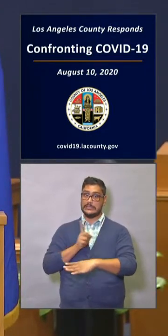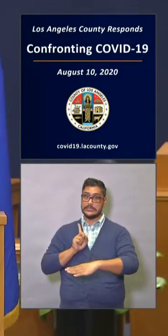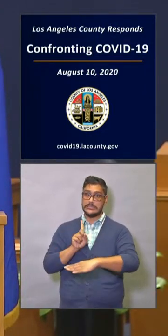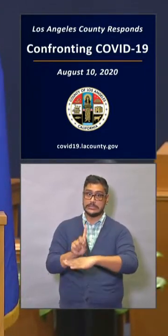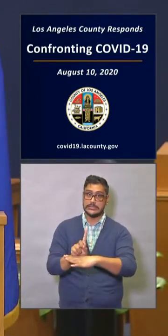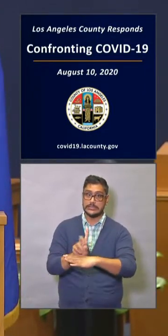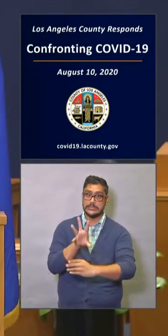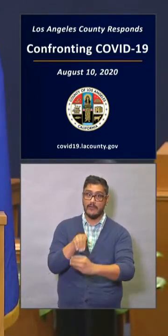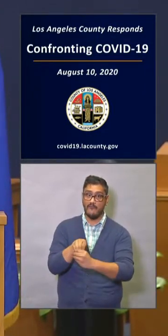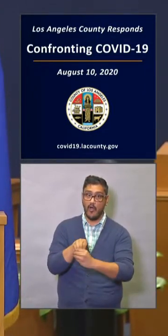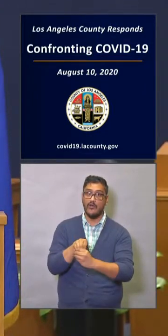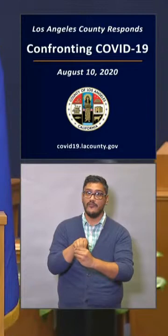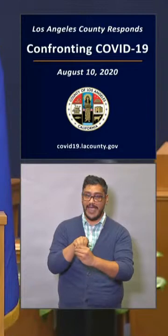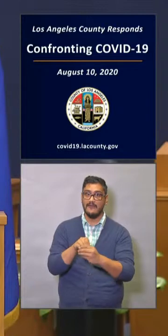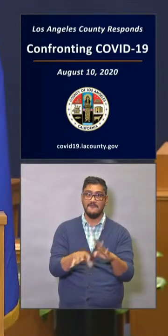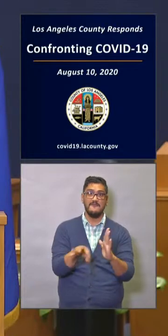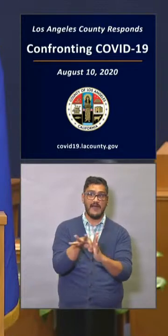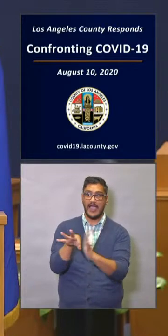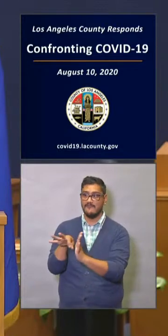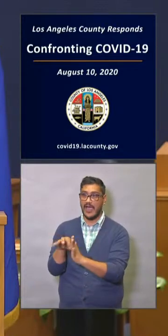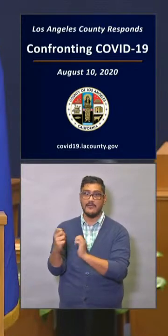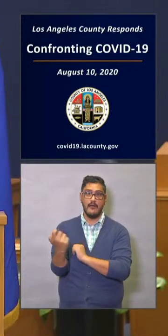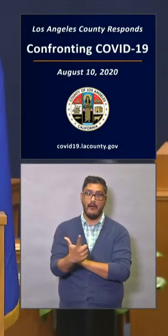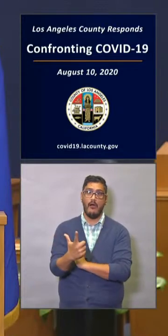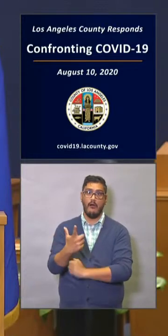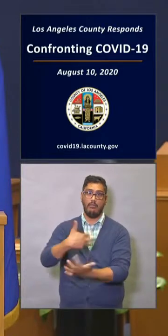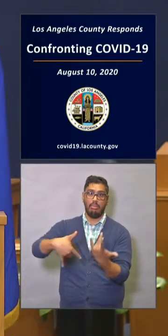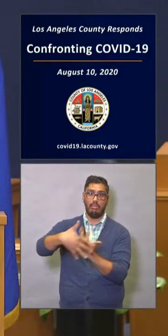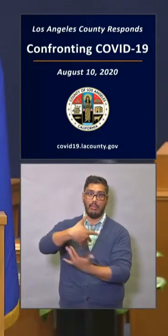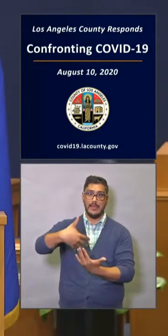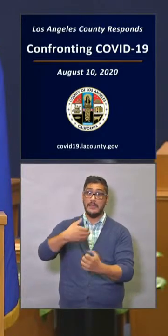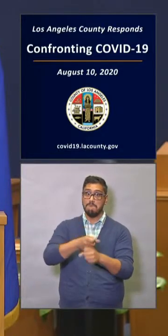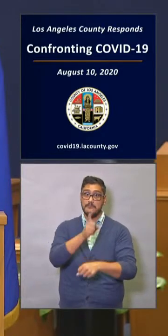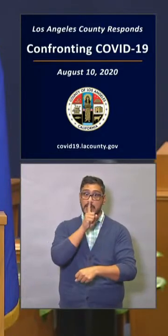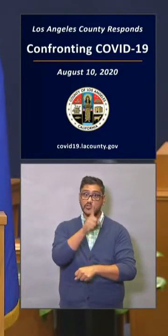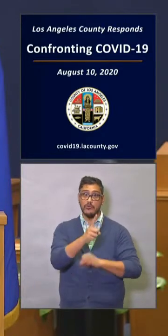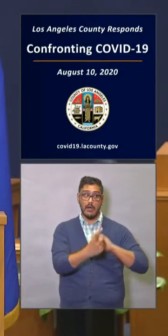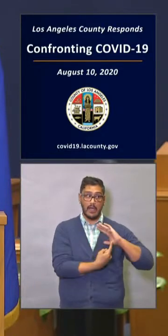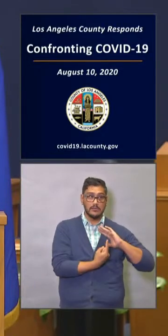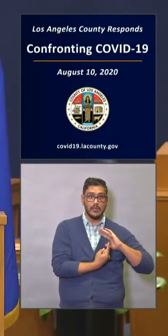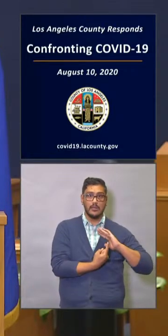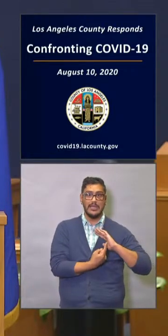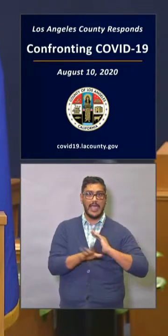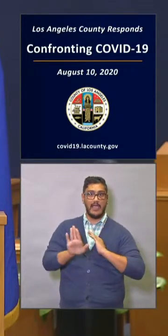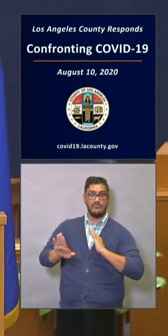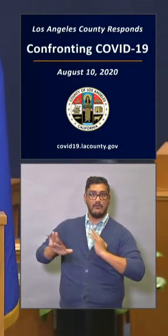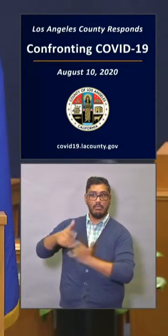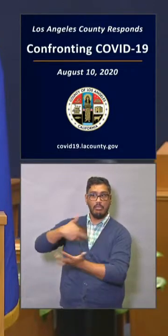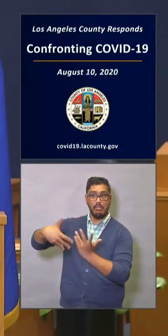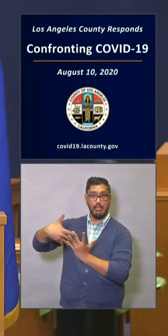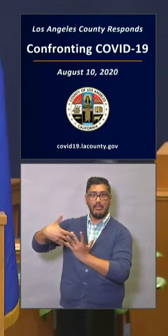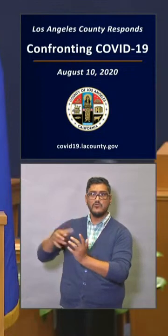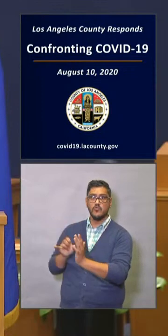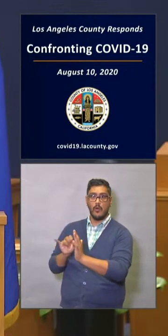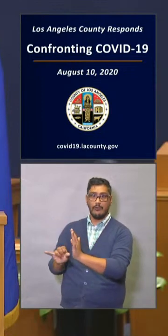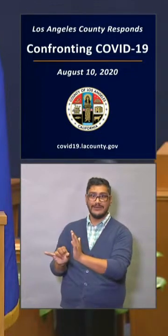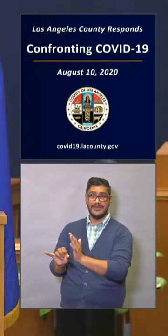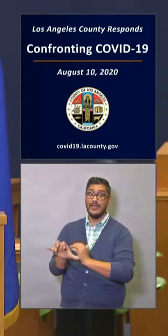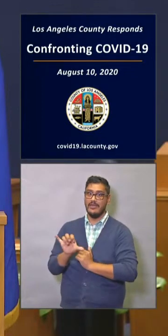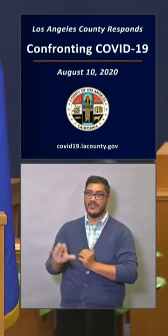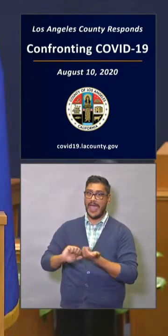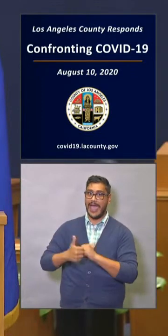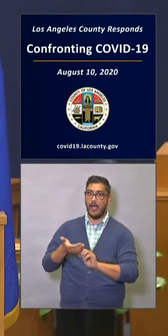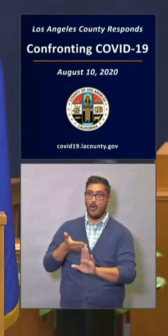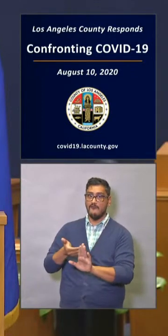and identify all the close contacts, make sure that the cases are isolated and that close contacts are quarantined. That's the way to